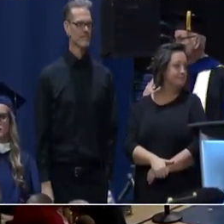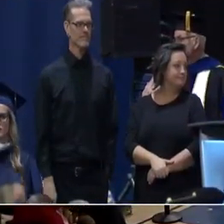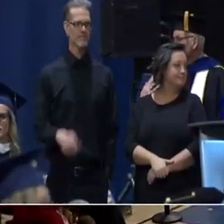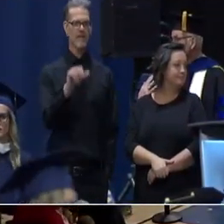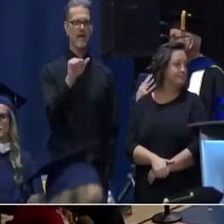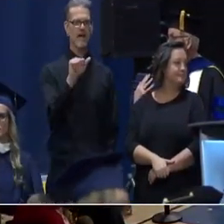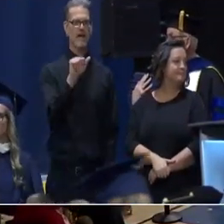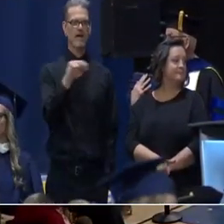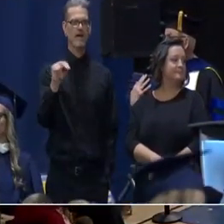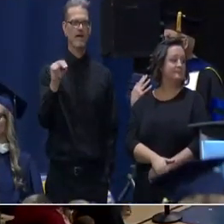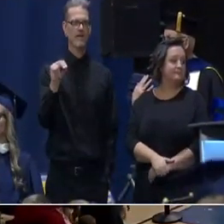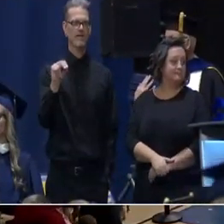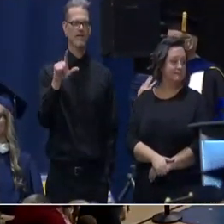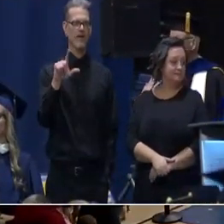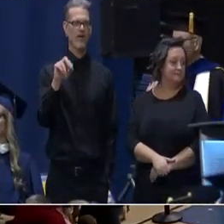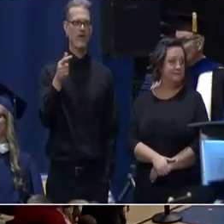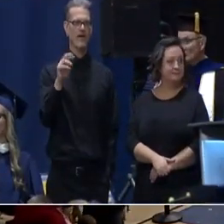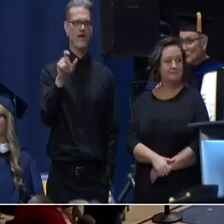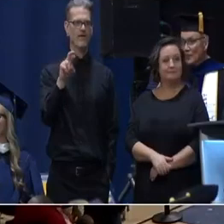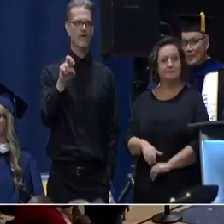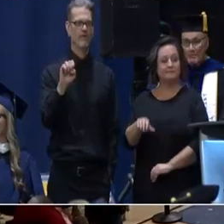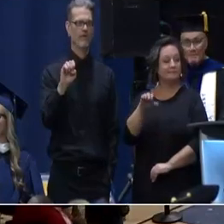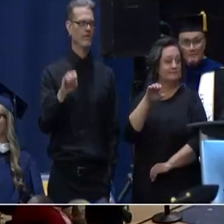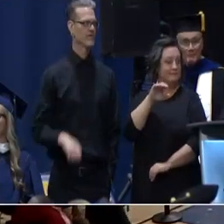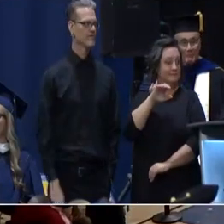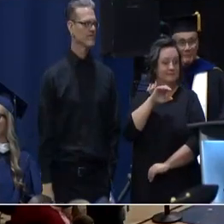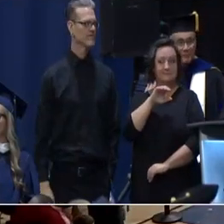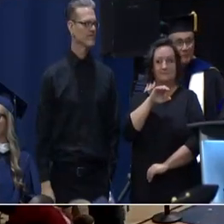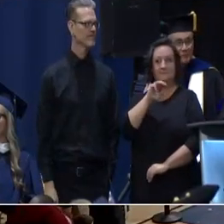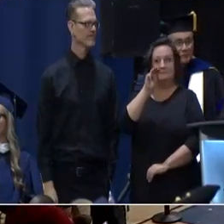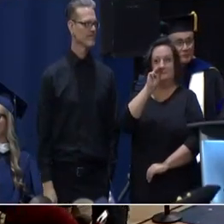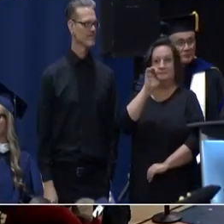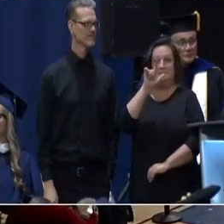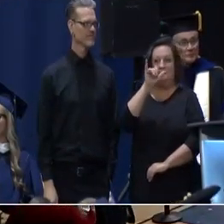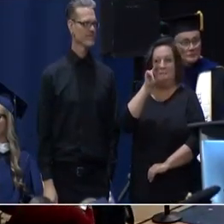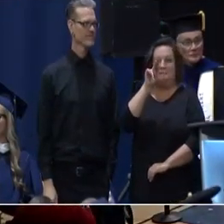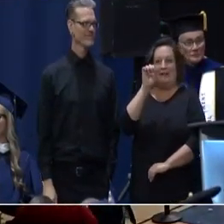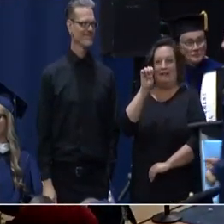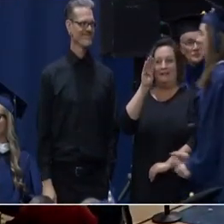Ann Longacre. Melanie Butler.